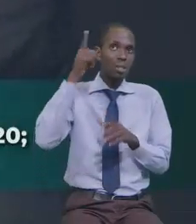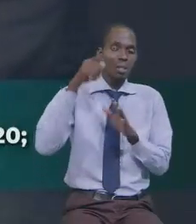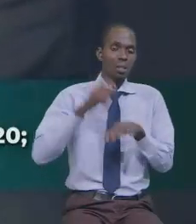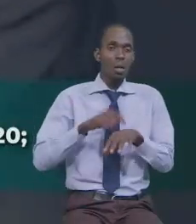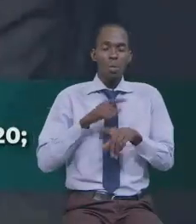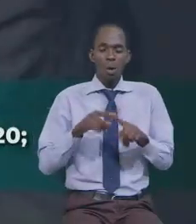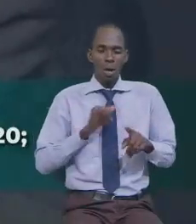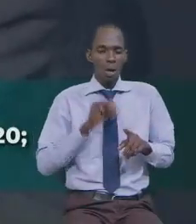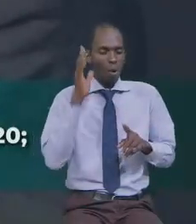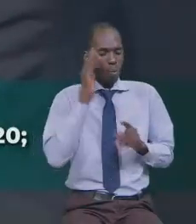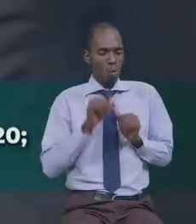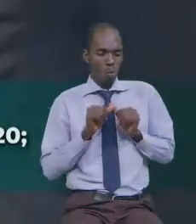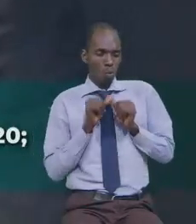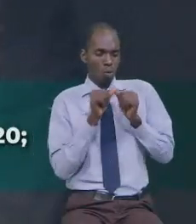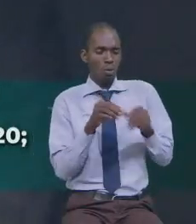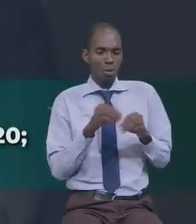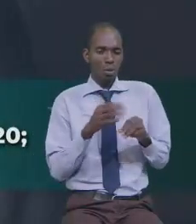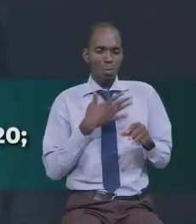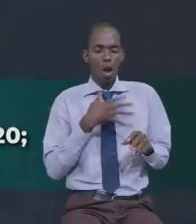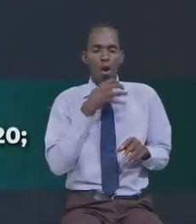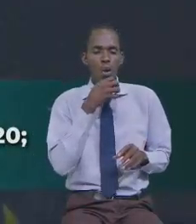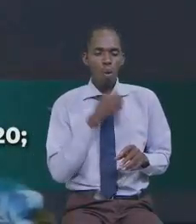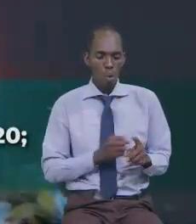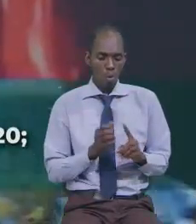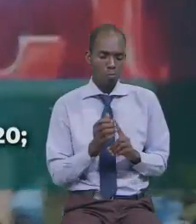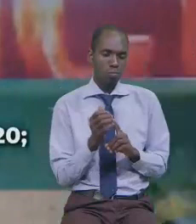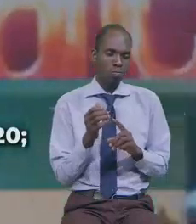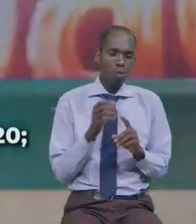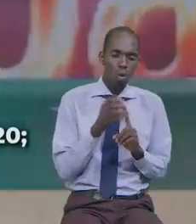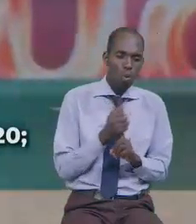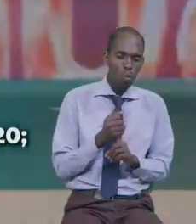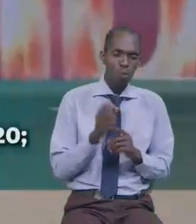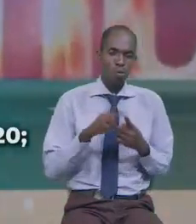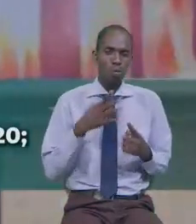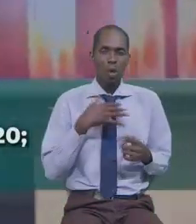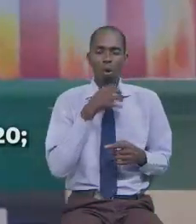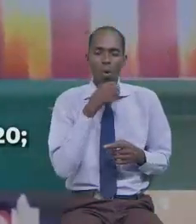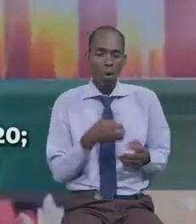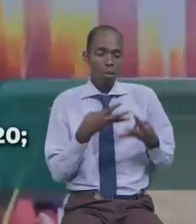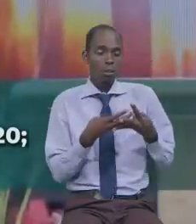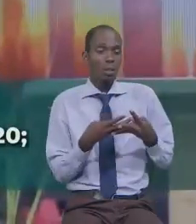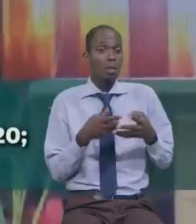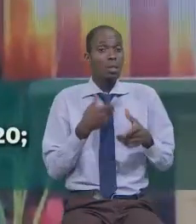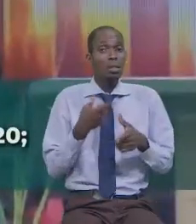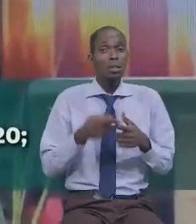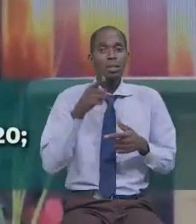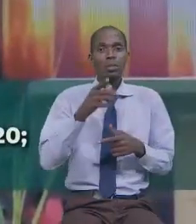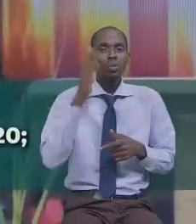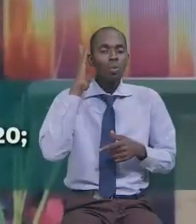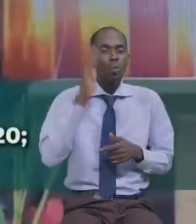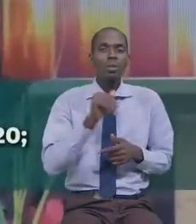on to the old net, you're not going to be able to have that